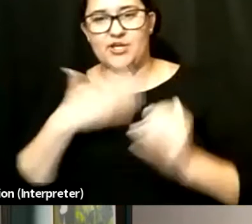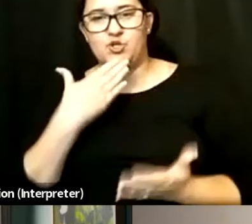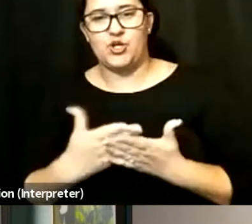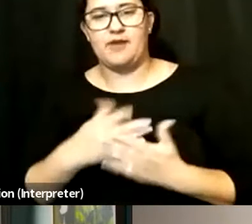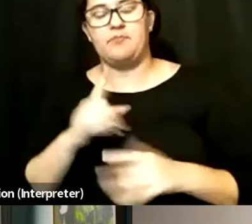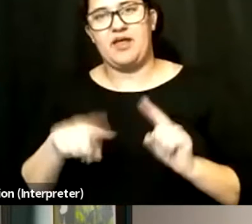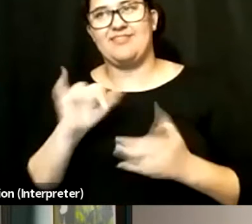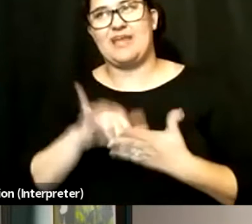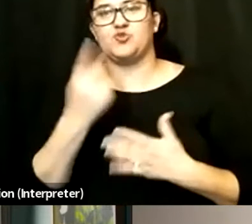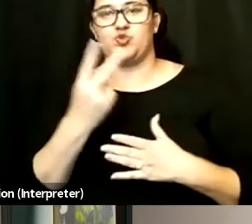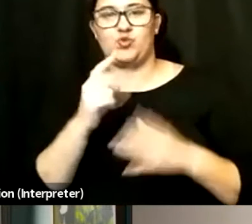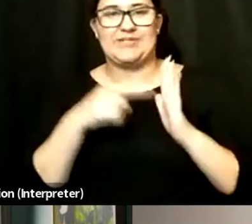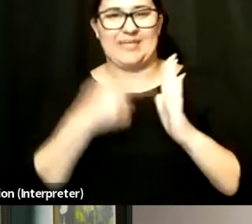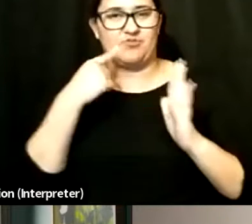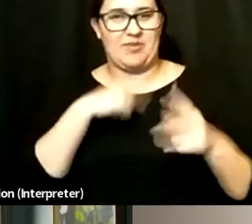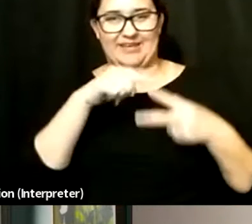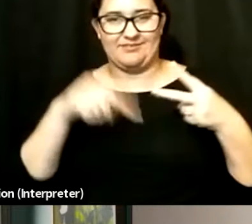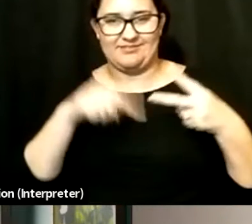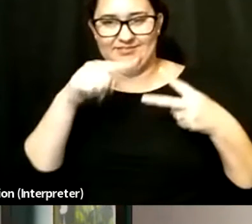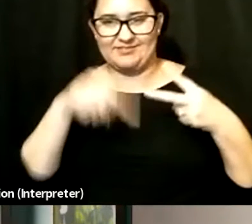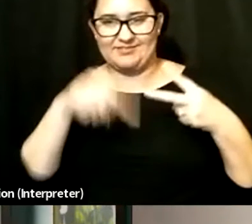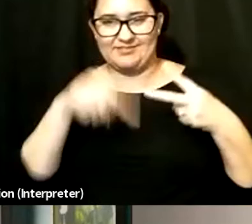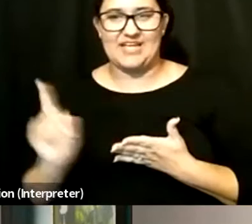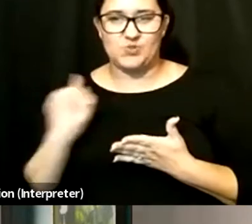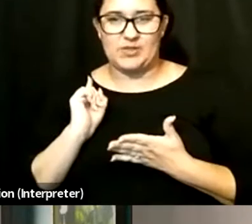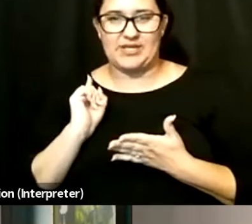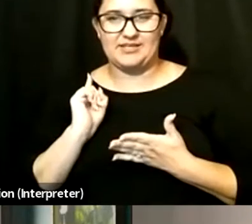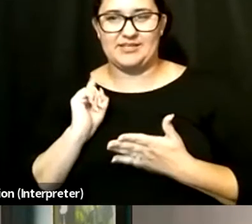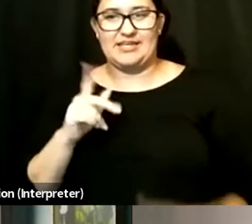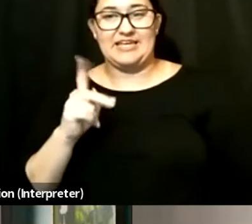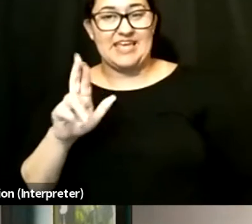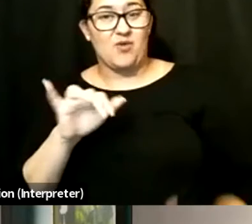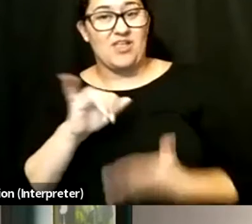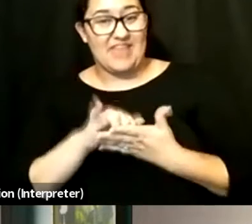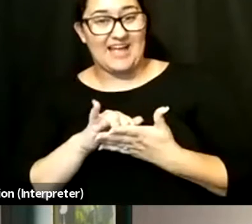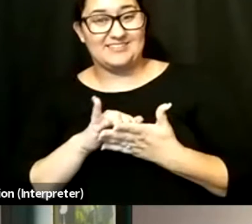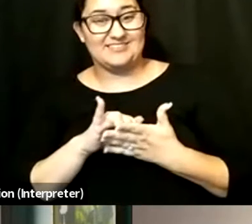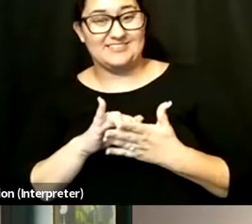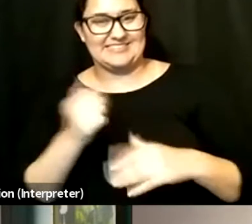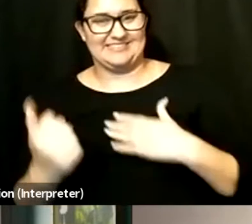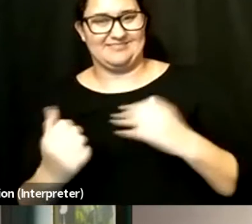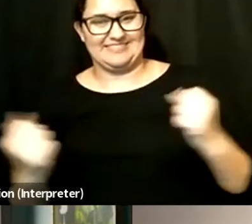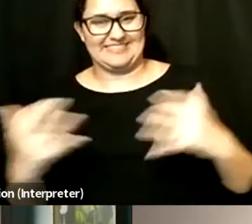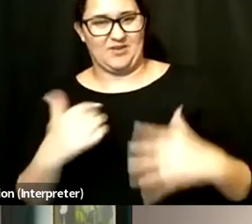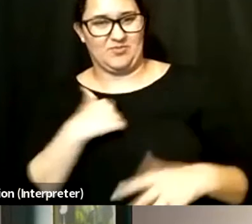week. That is so Yikes. scary. I'm terrified of that gap.